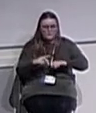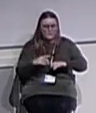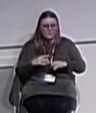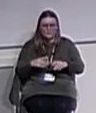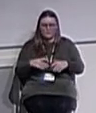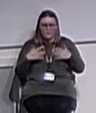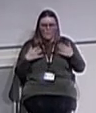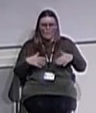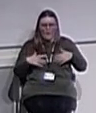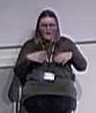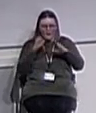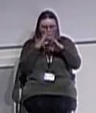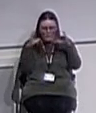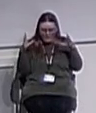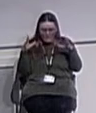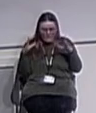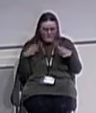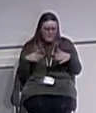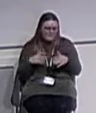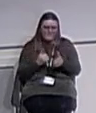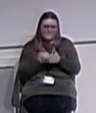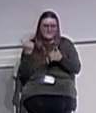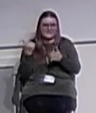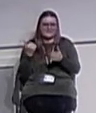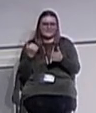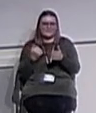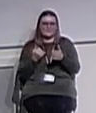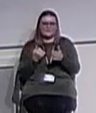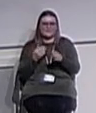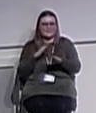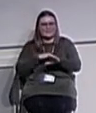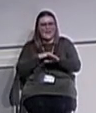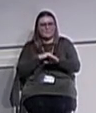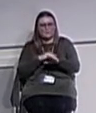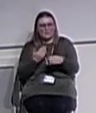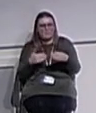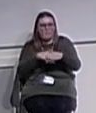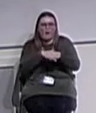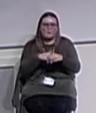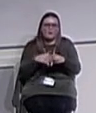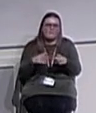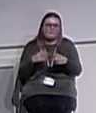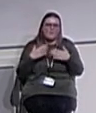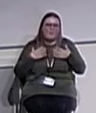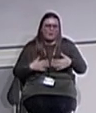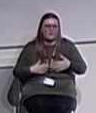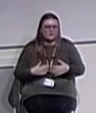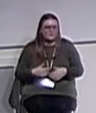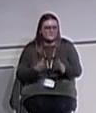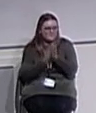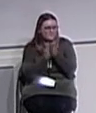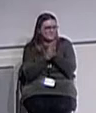now, this is your chance to be part of biology. Okay, so I'm going to finish now. Thank you very much.